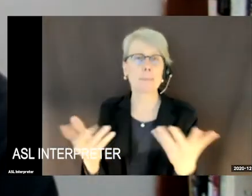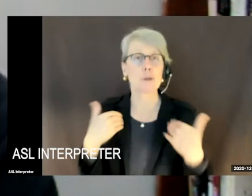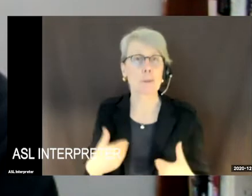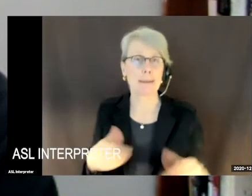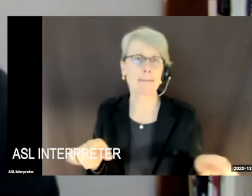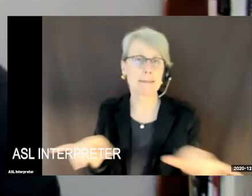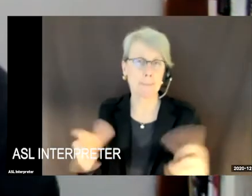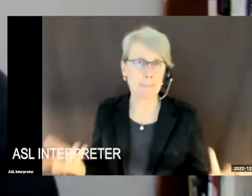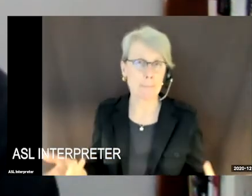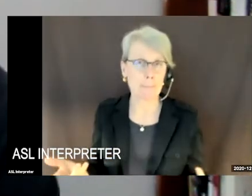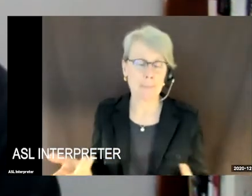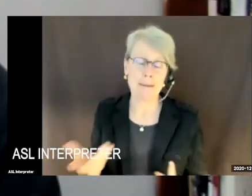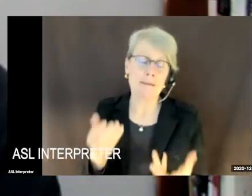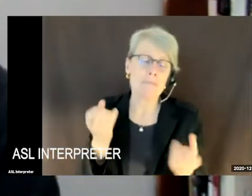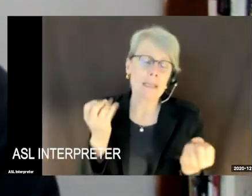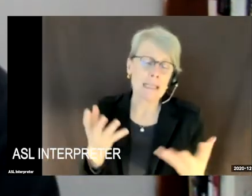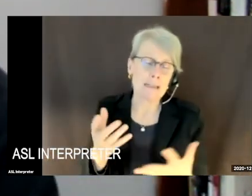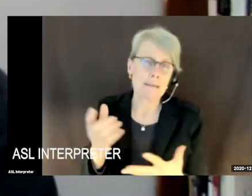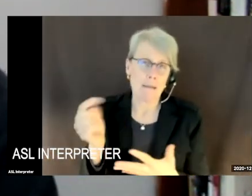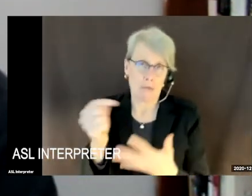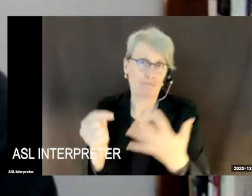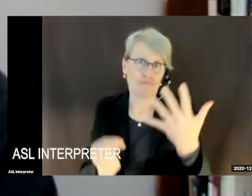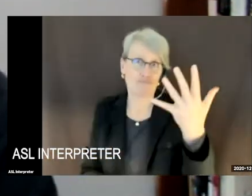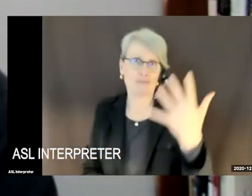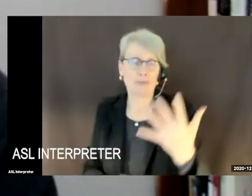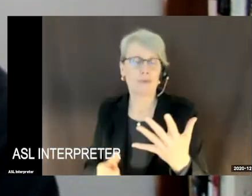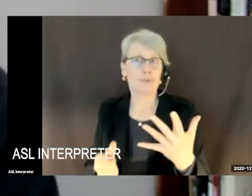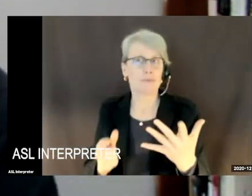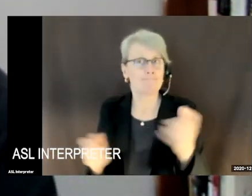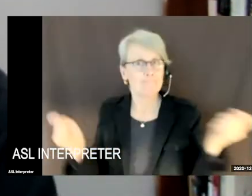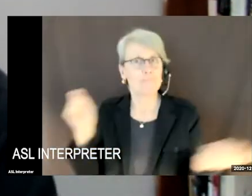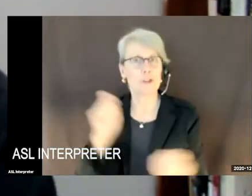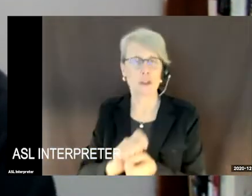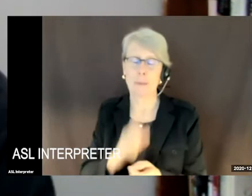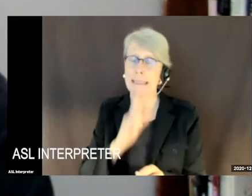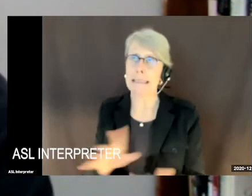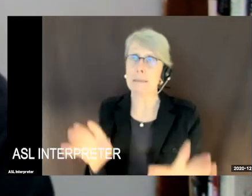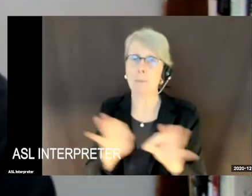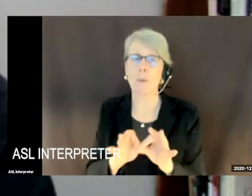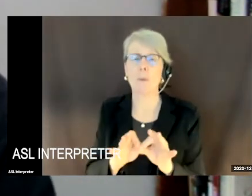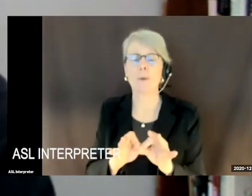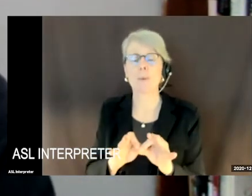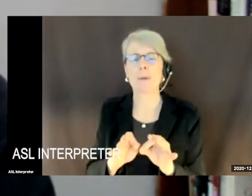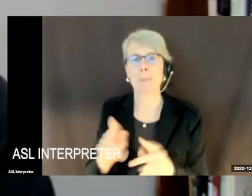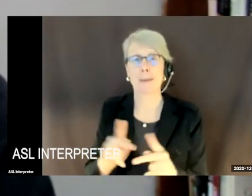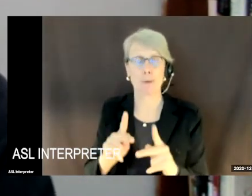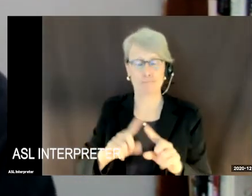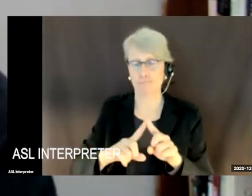And so anyhow, I'm sure there's many ways to do this, but I think that's an important